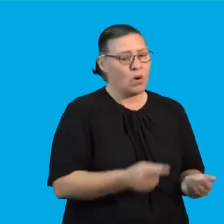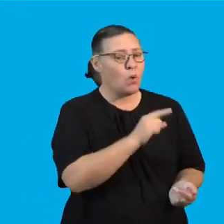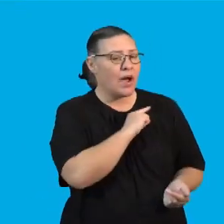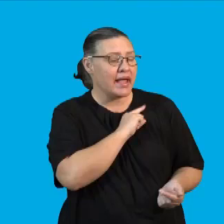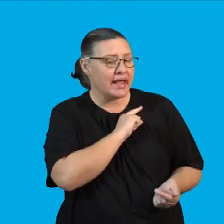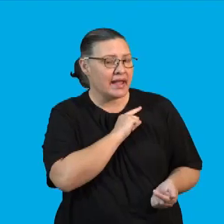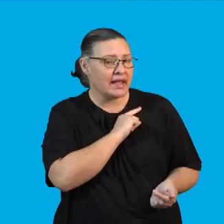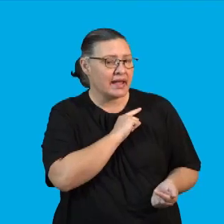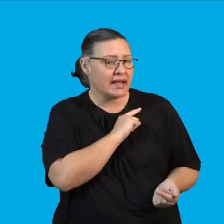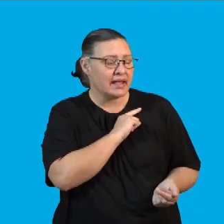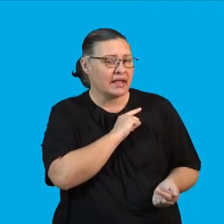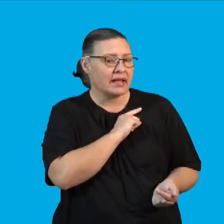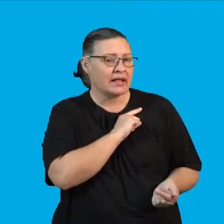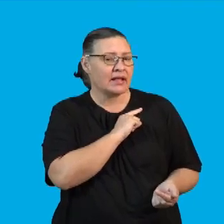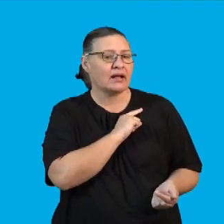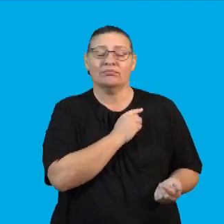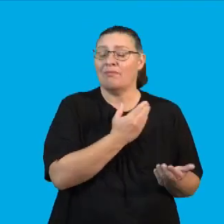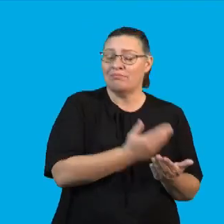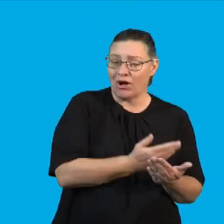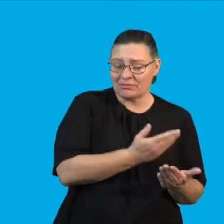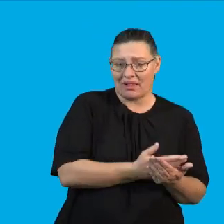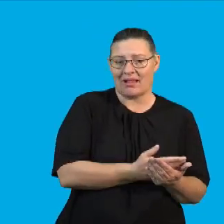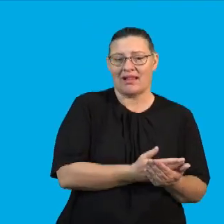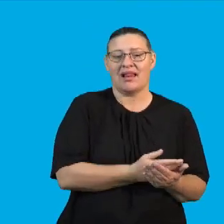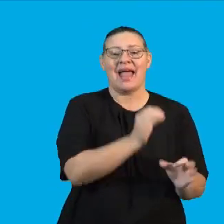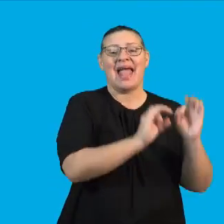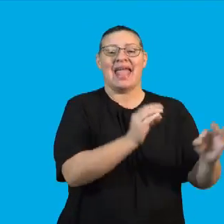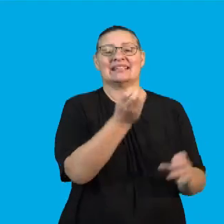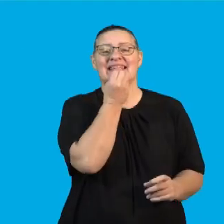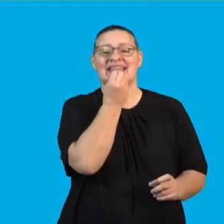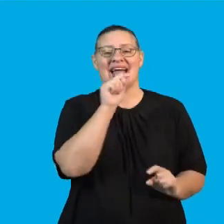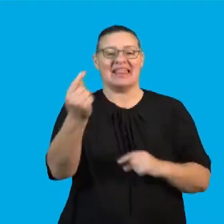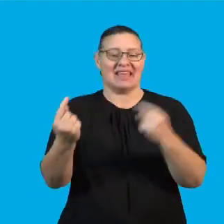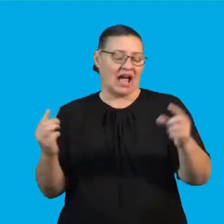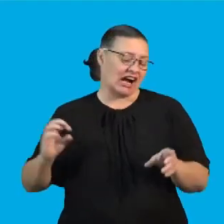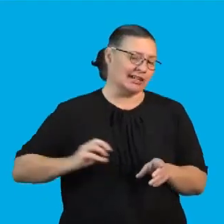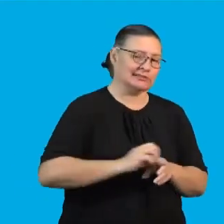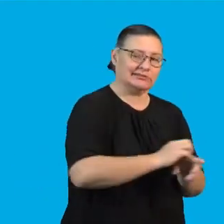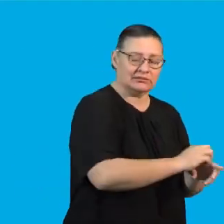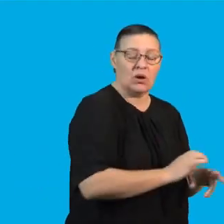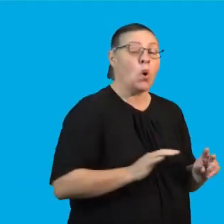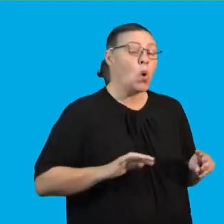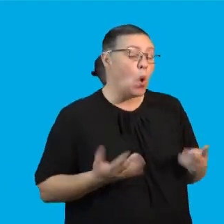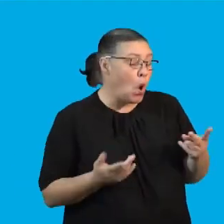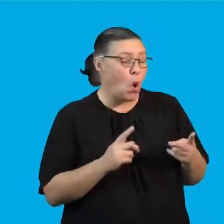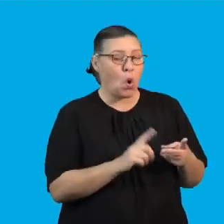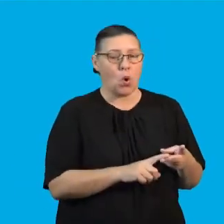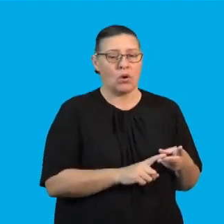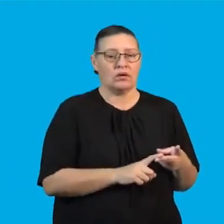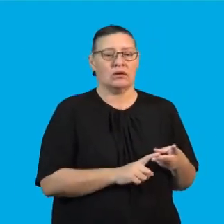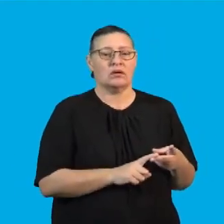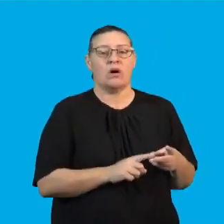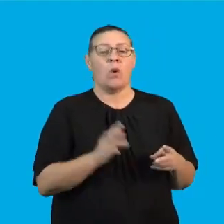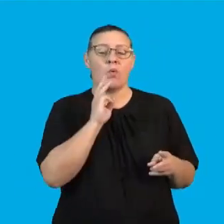why? Because of the possibility of them being eaten by predators or the possibility